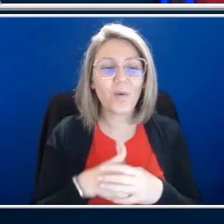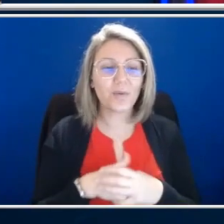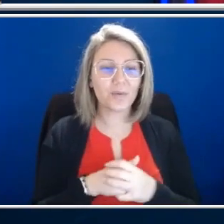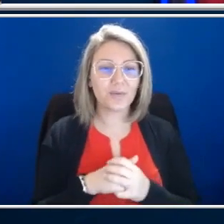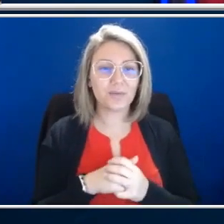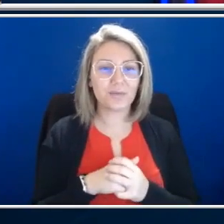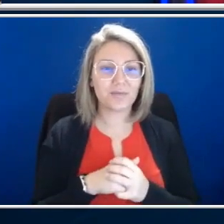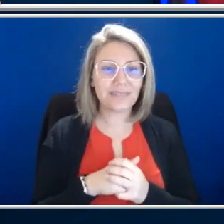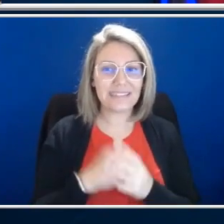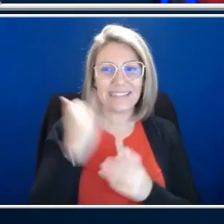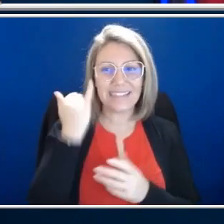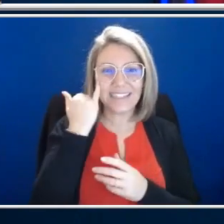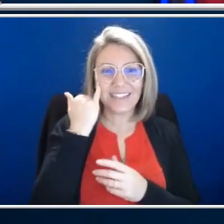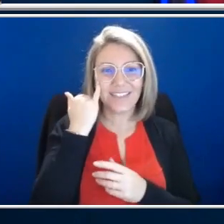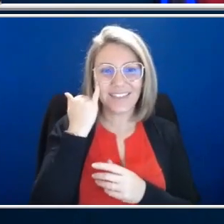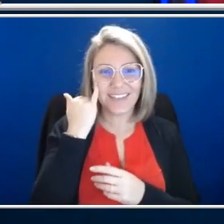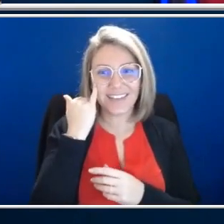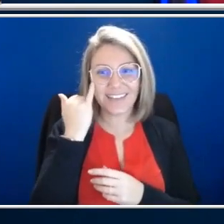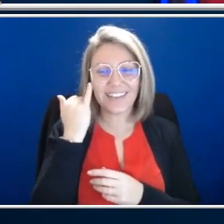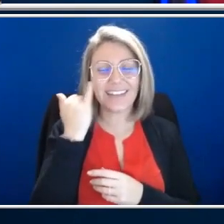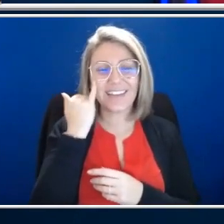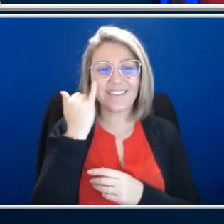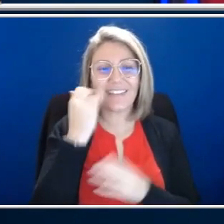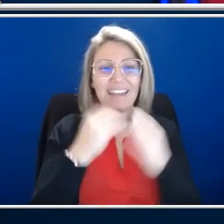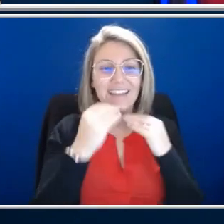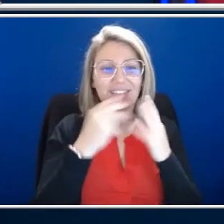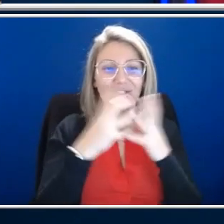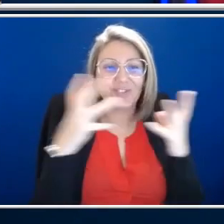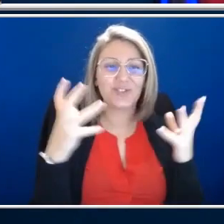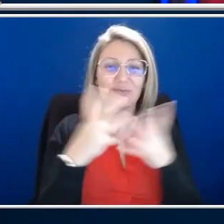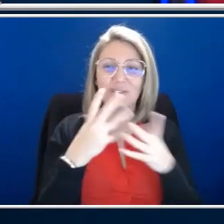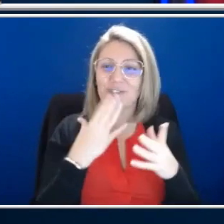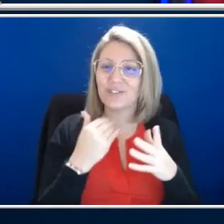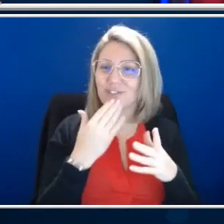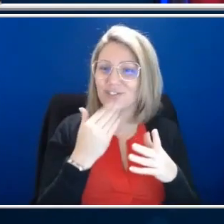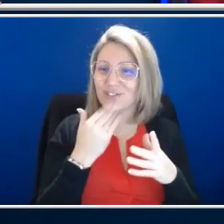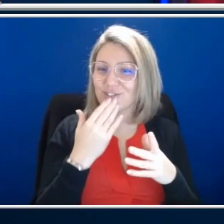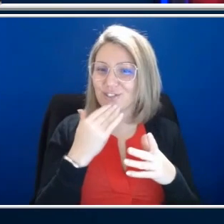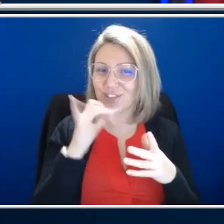they eat too much sugar and don't brush their teeth, that could be what happens. You've